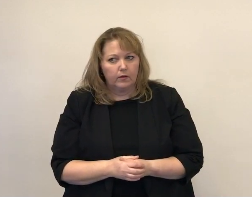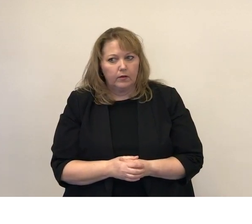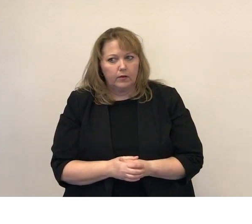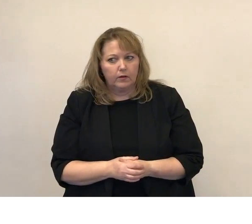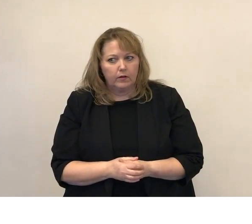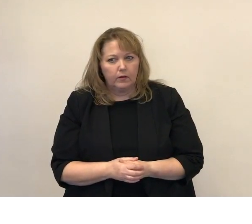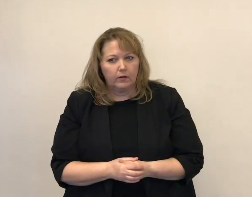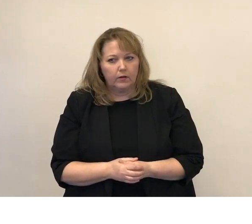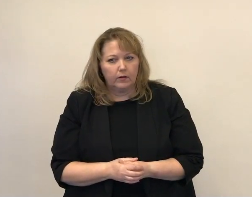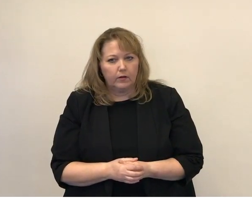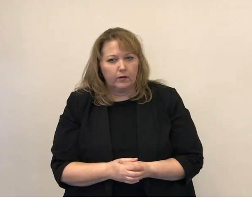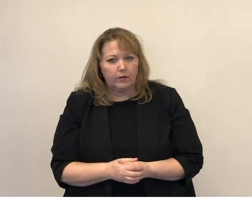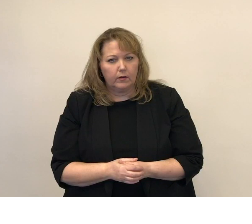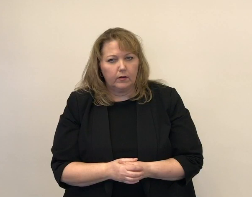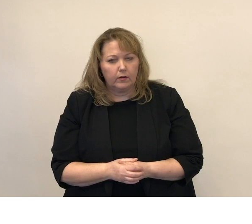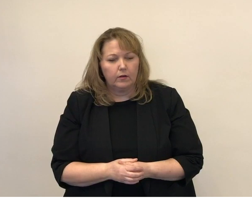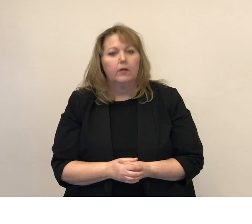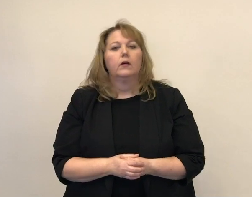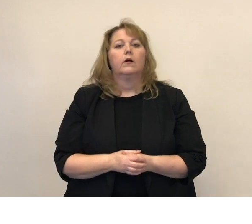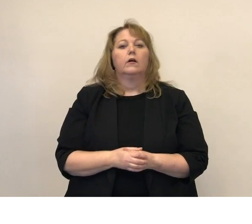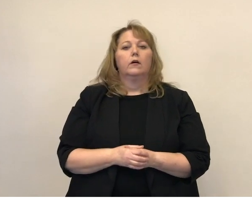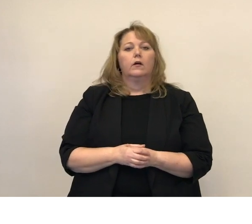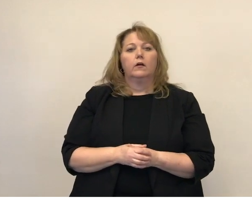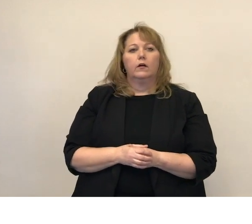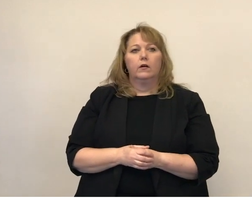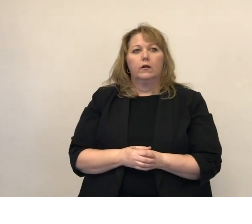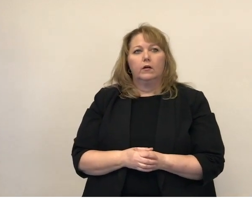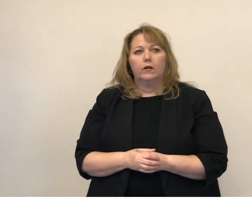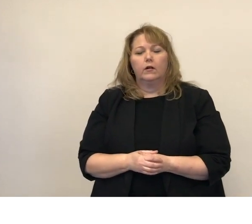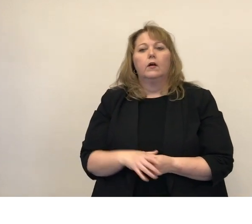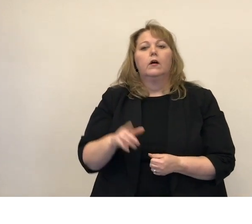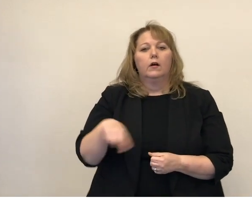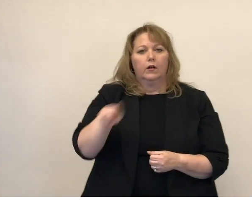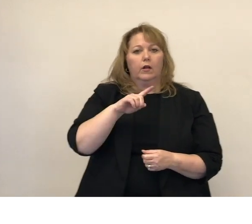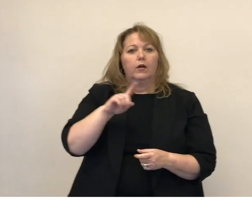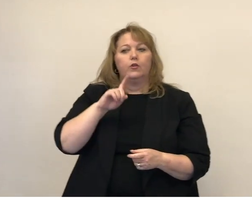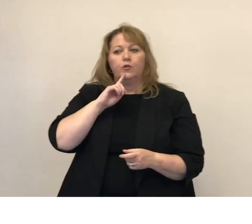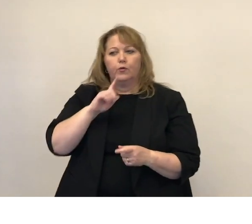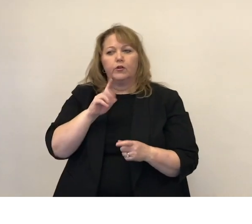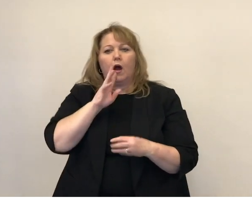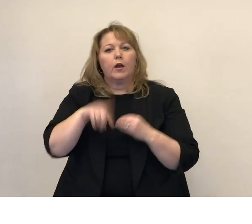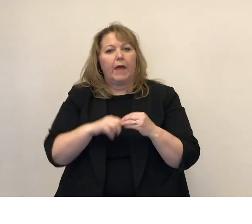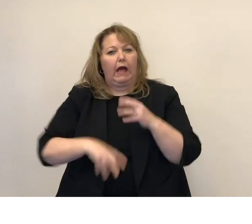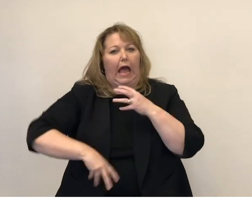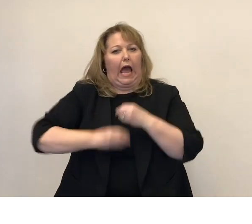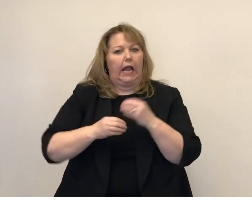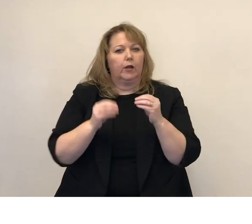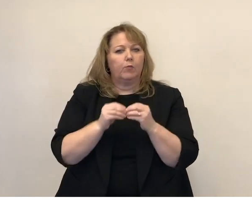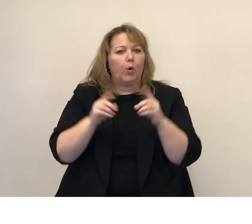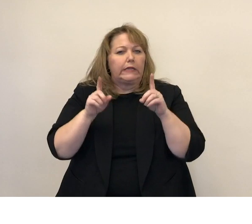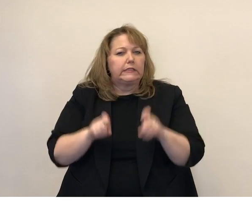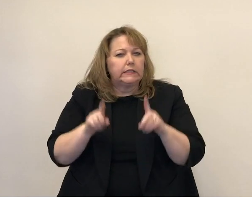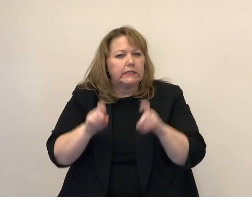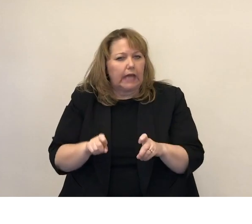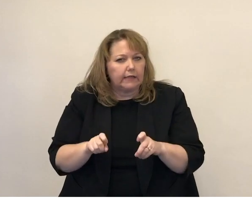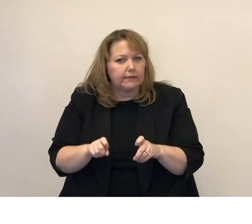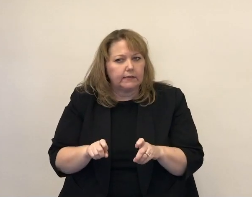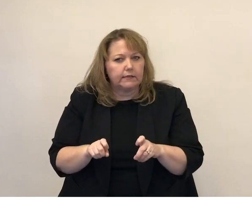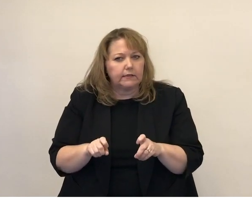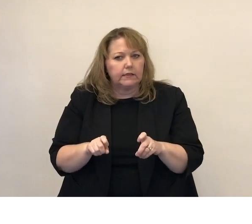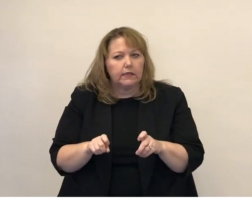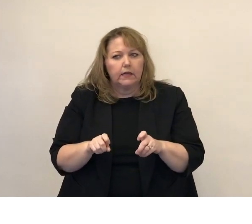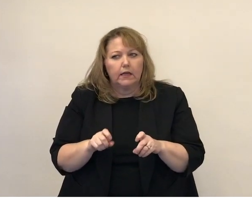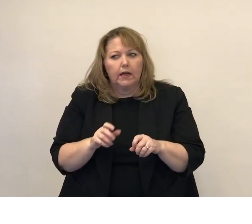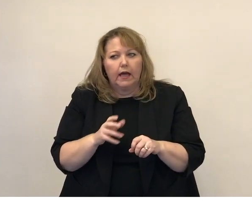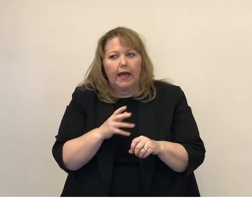testing? You said more is coming on. For both of you to be able to sleep at night, I know you're talking about the loss of lives and all of